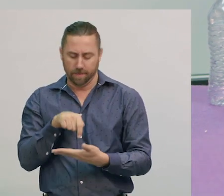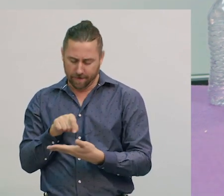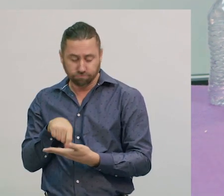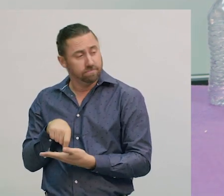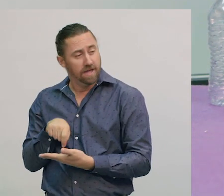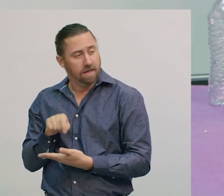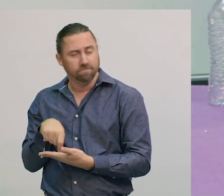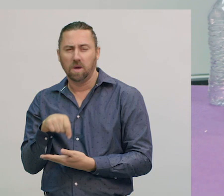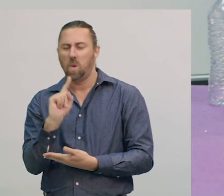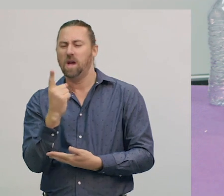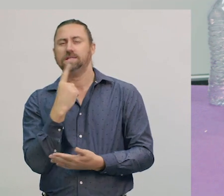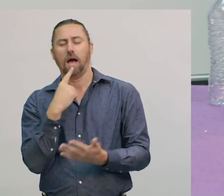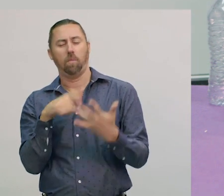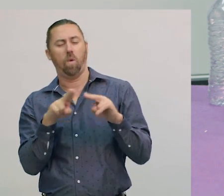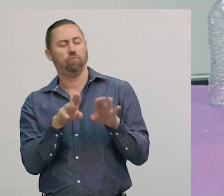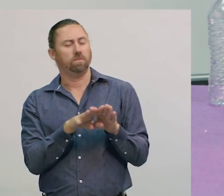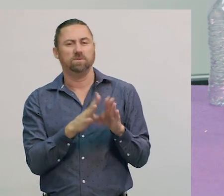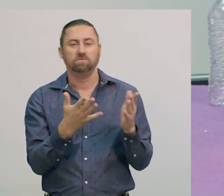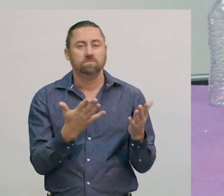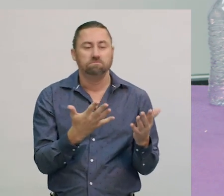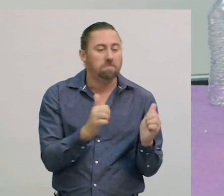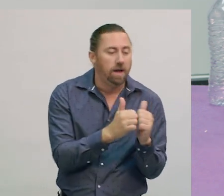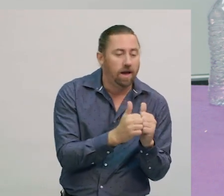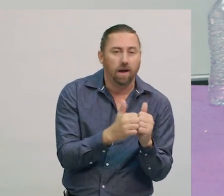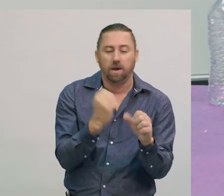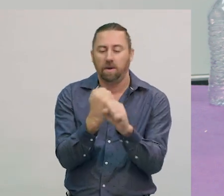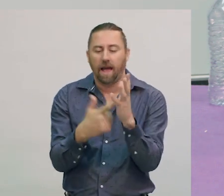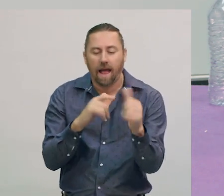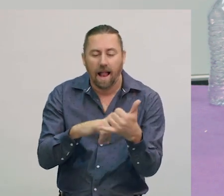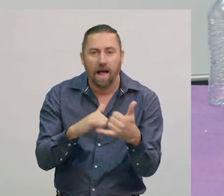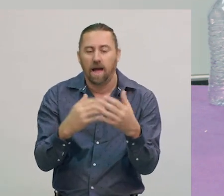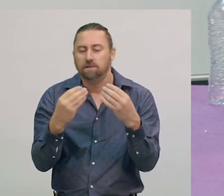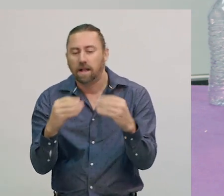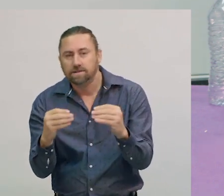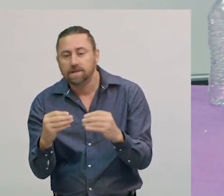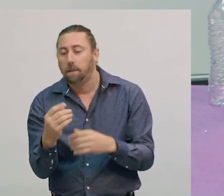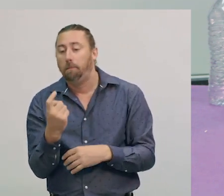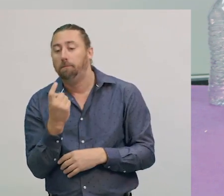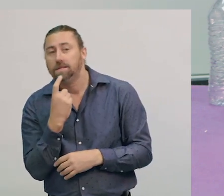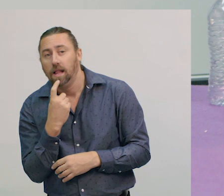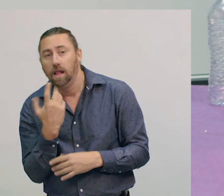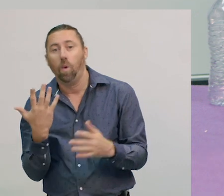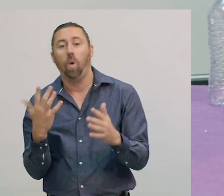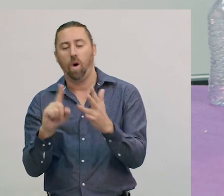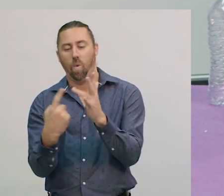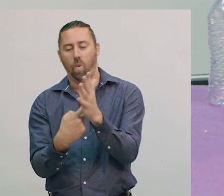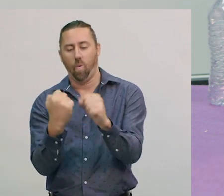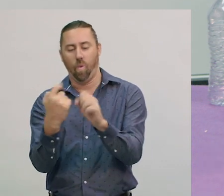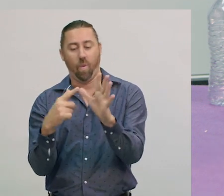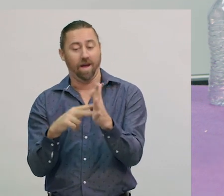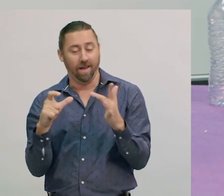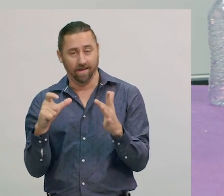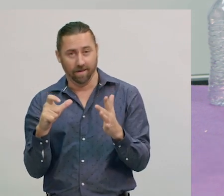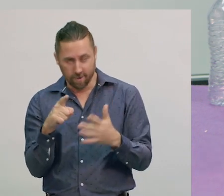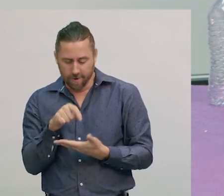a note of the categories of rubbish: paper, glass, plastic, metal, and